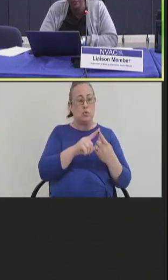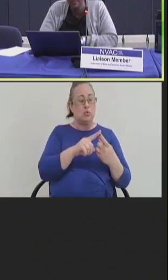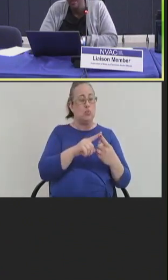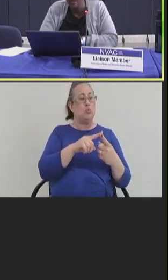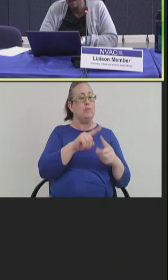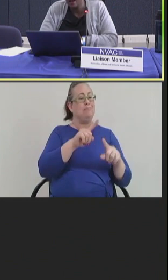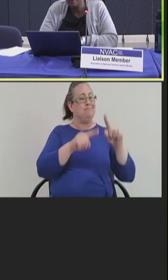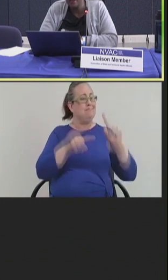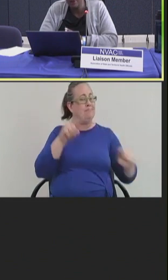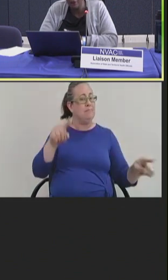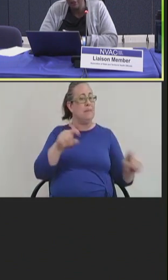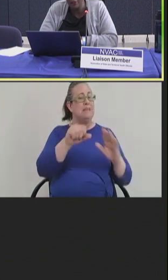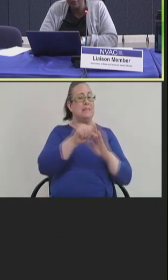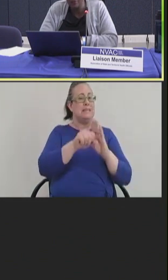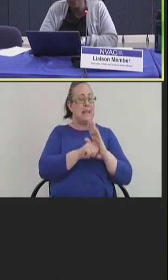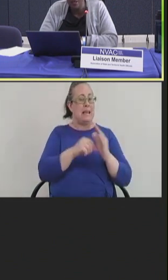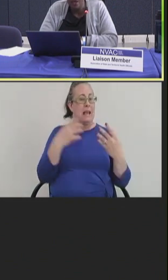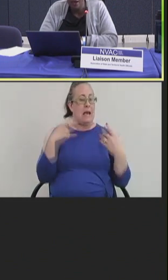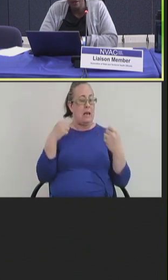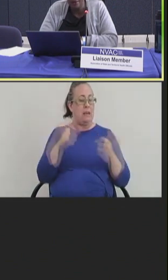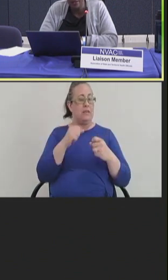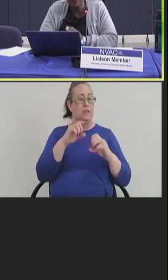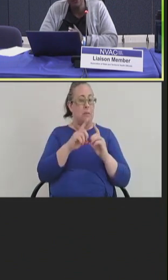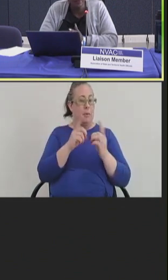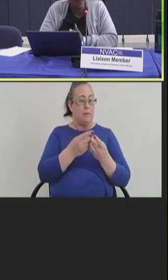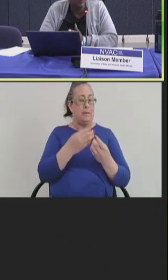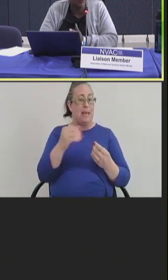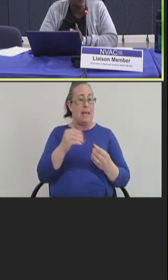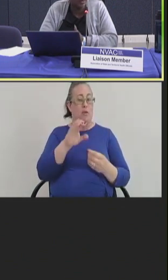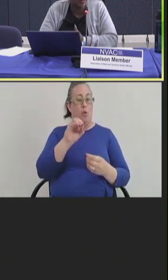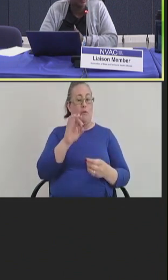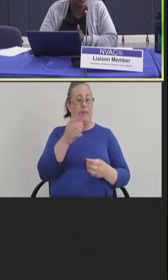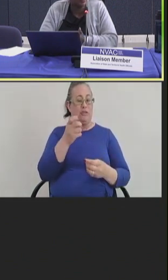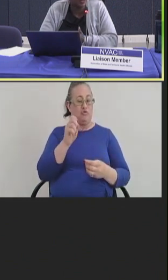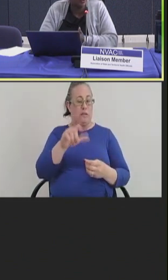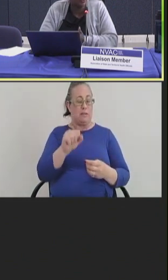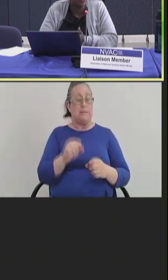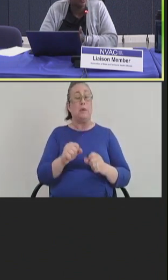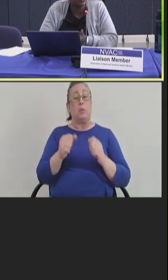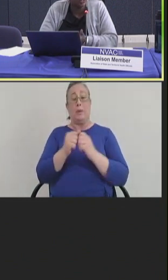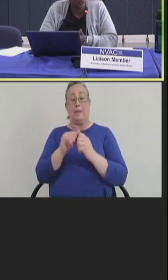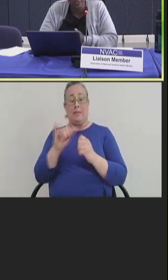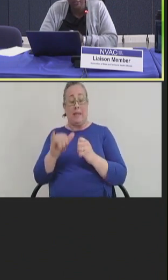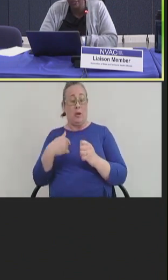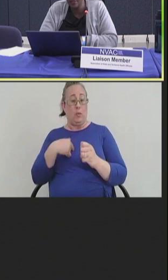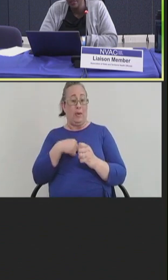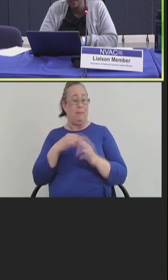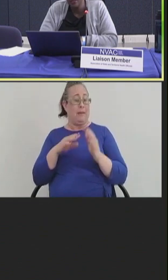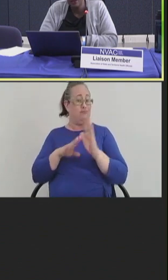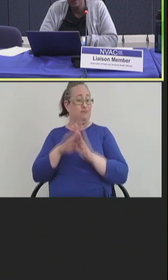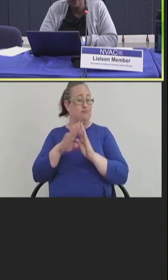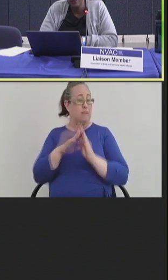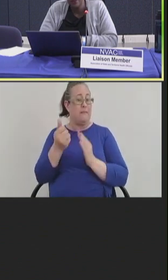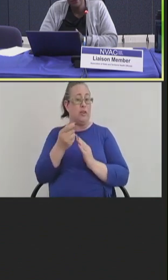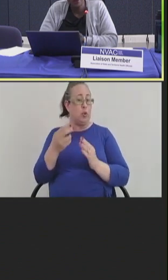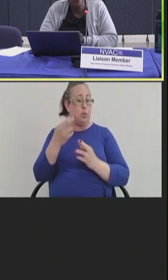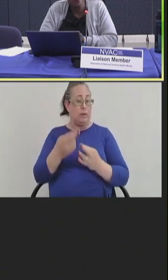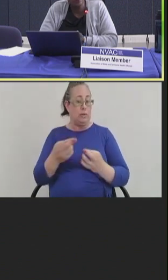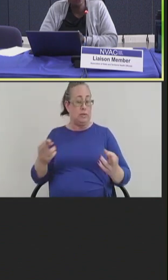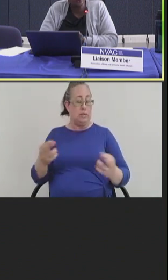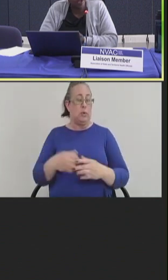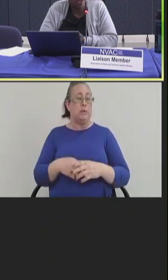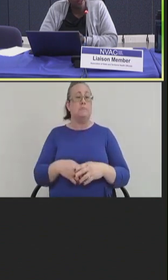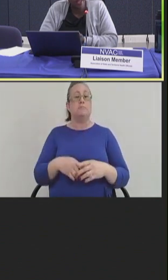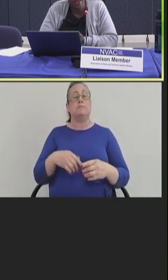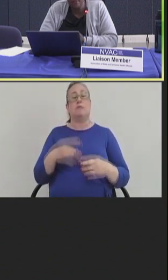departments and health officials. And through that, we've been developing a few resources. So we developed a couple